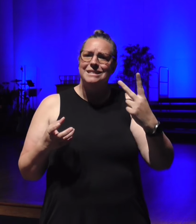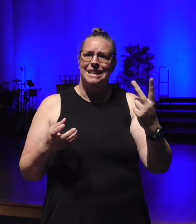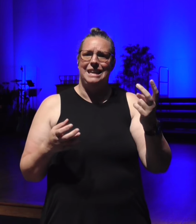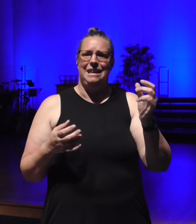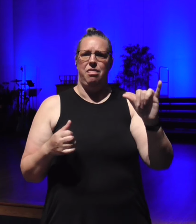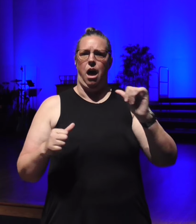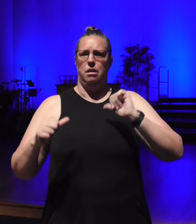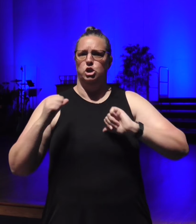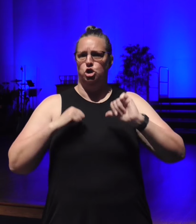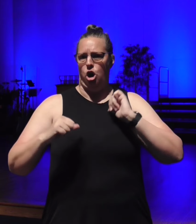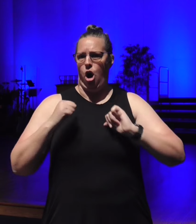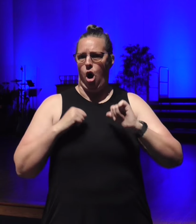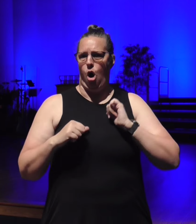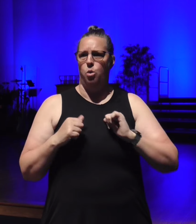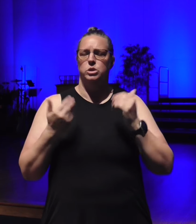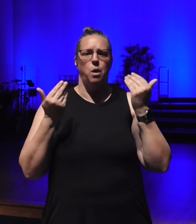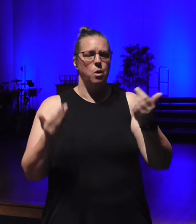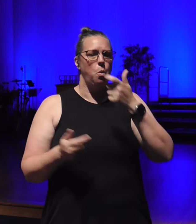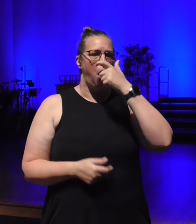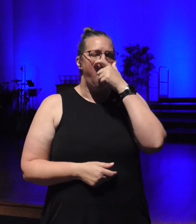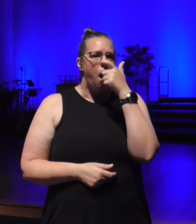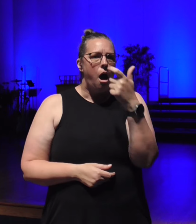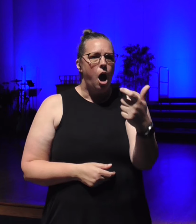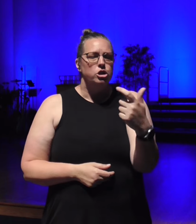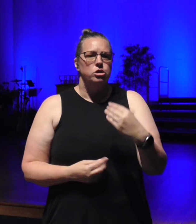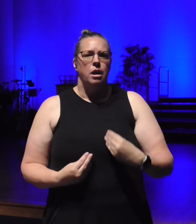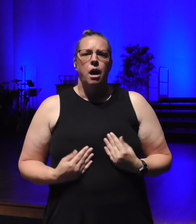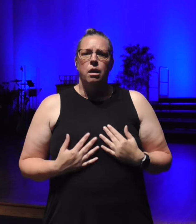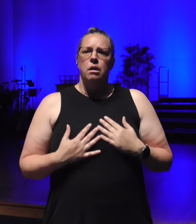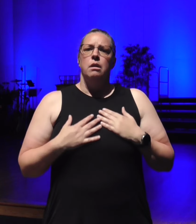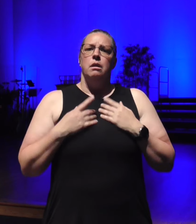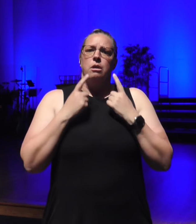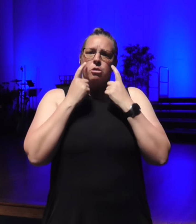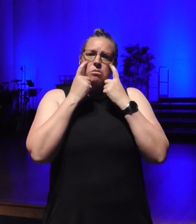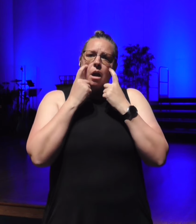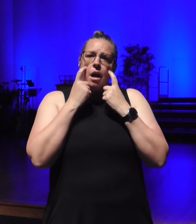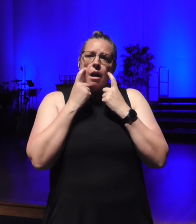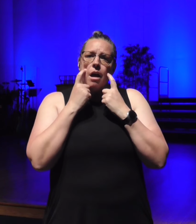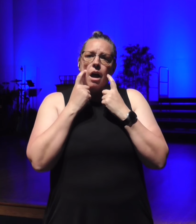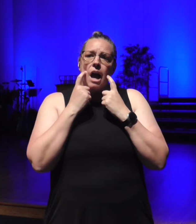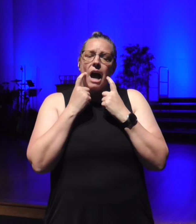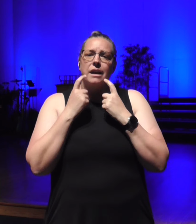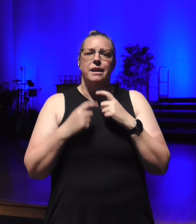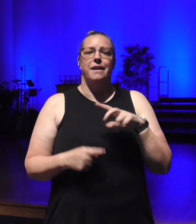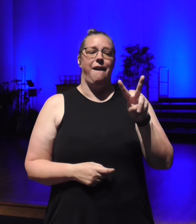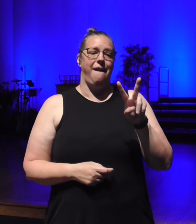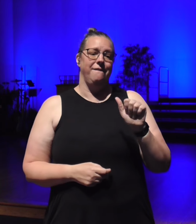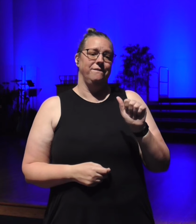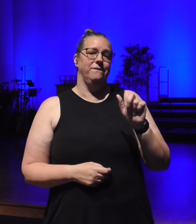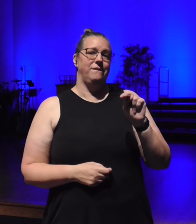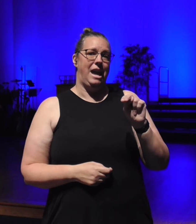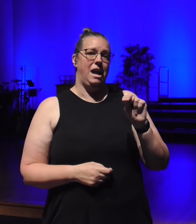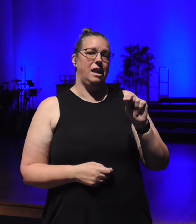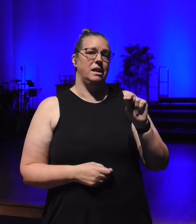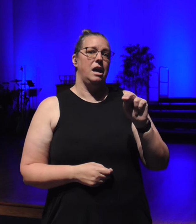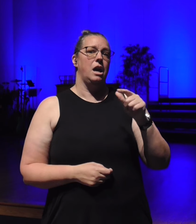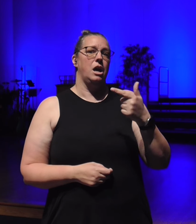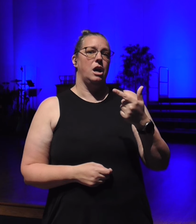I was moved to tears. Because you travel with Van Gogh into